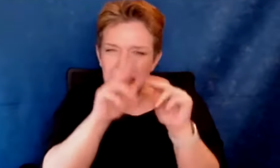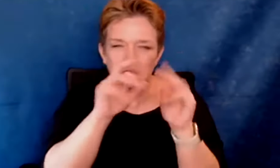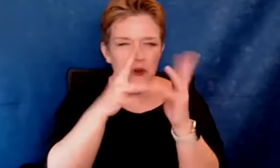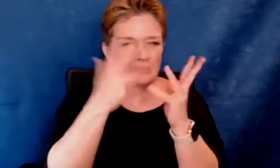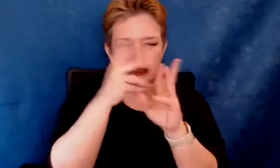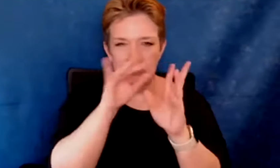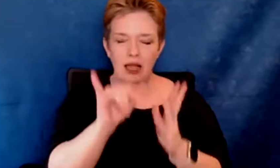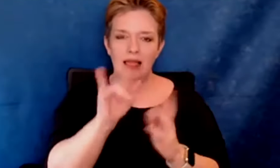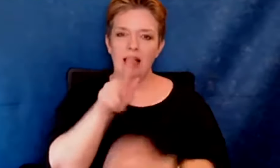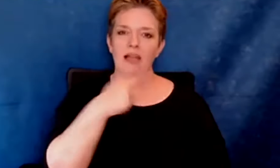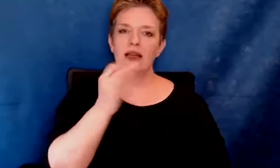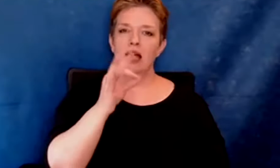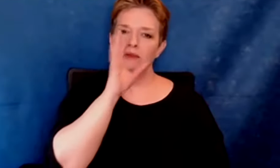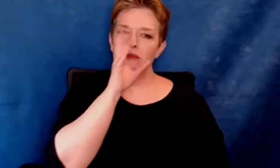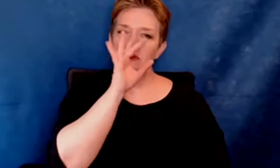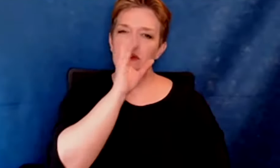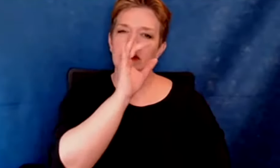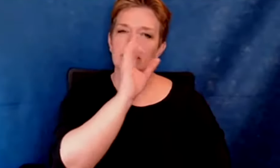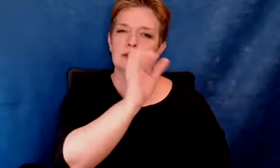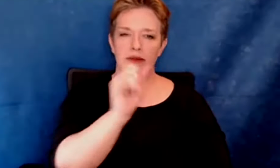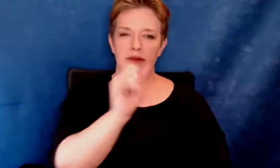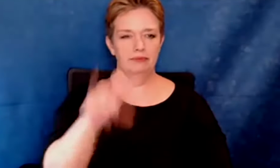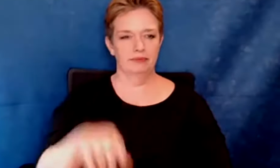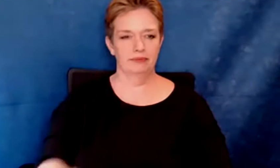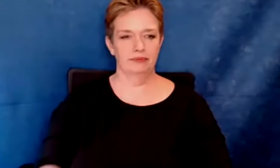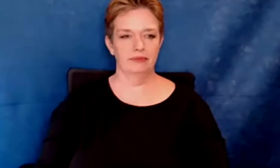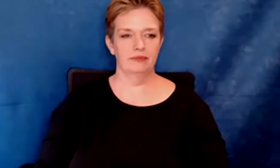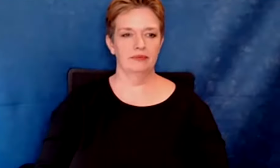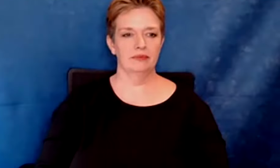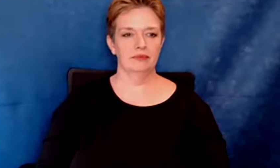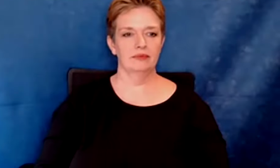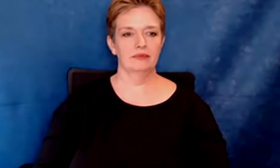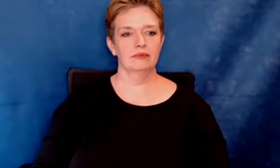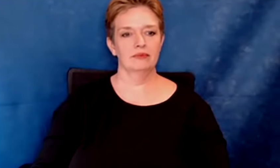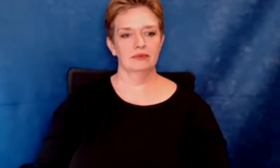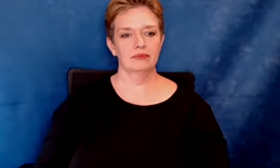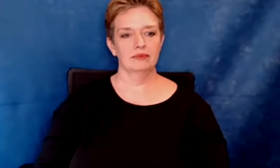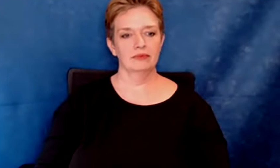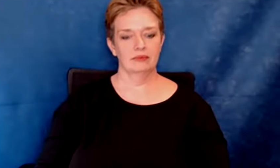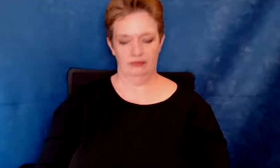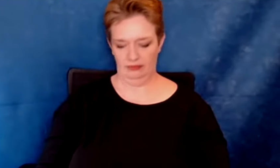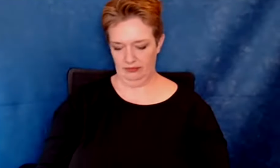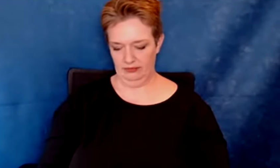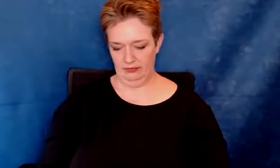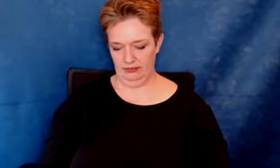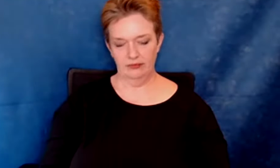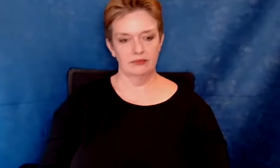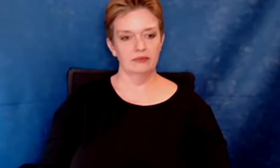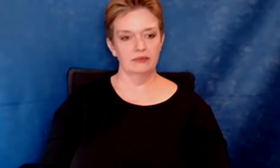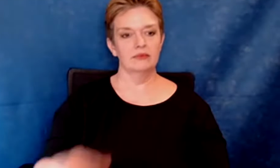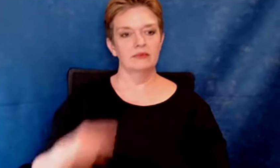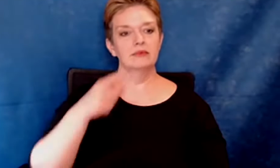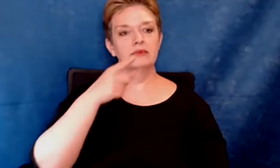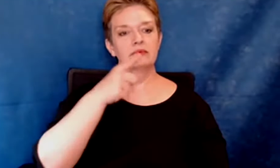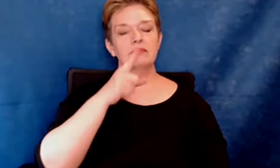Just all the more interesting. And another kind of work in progress here is kind of these 5